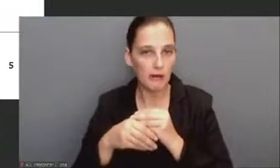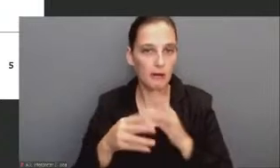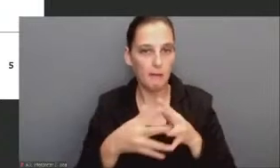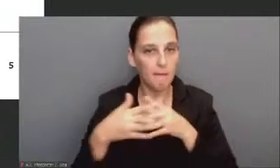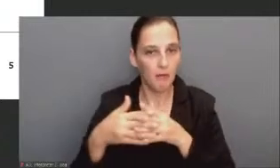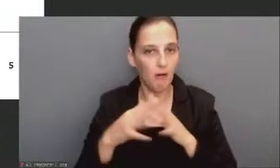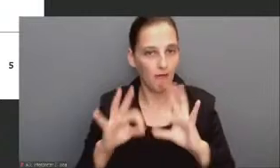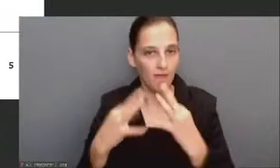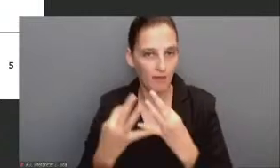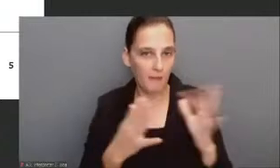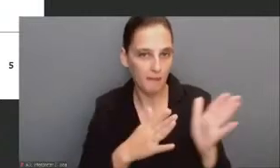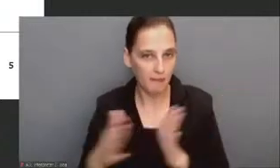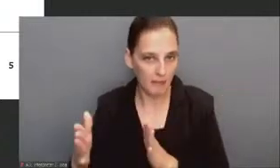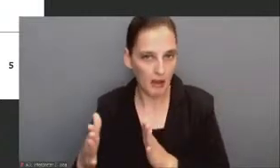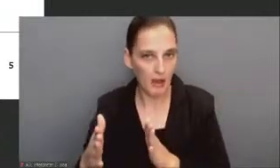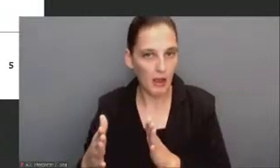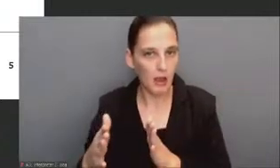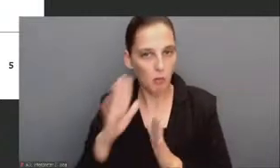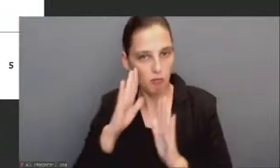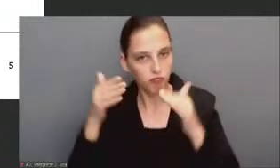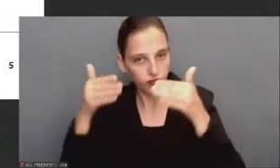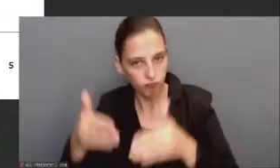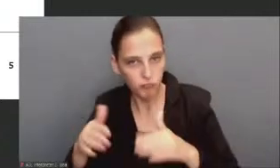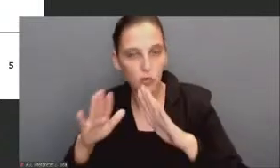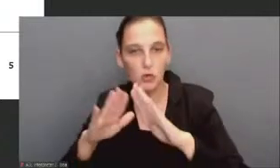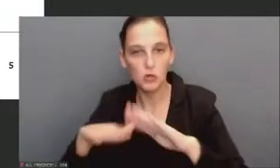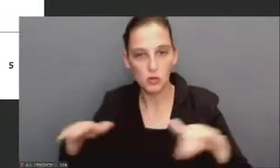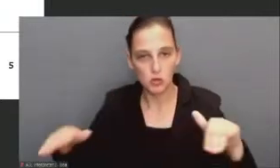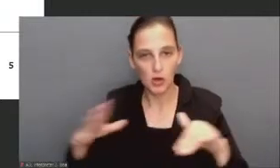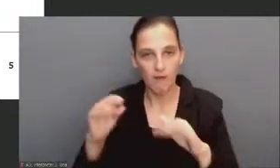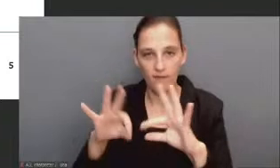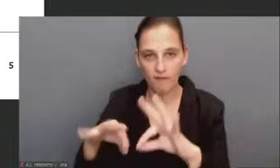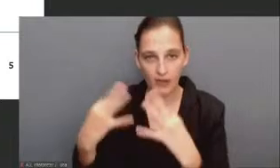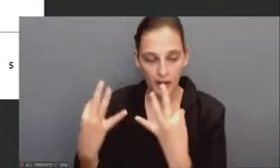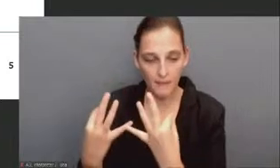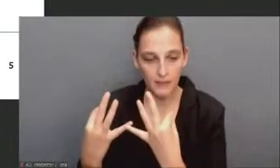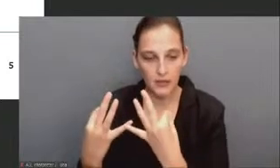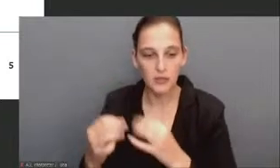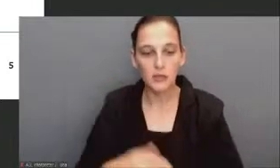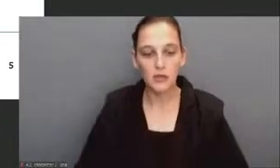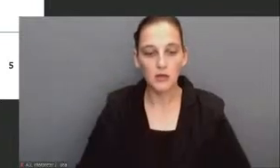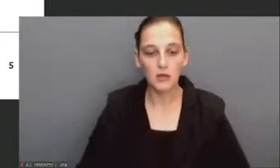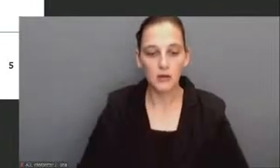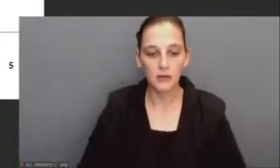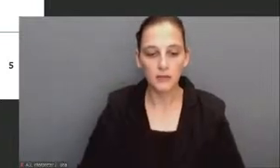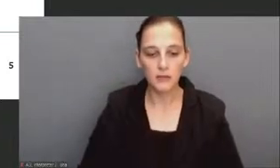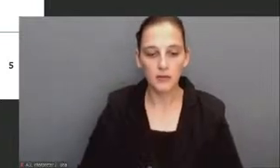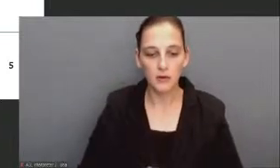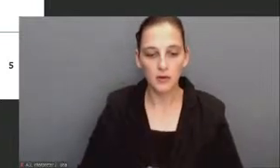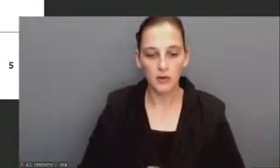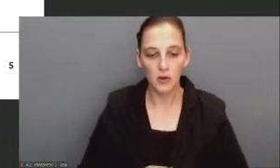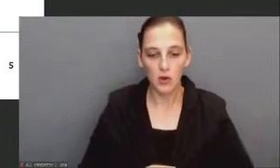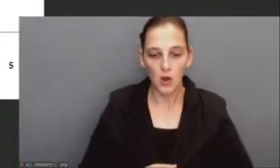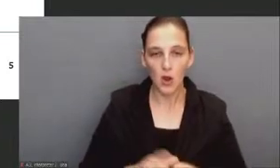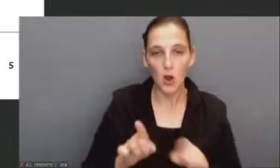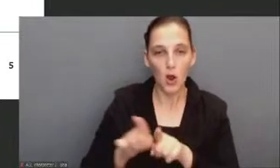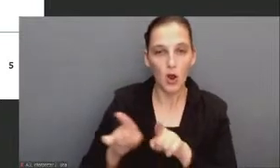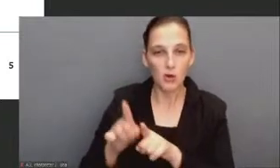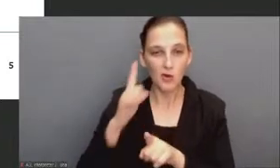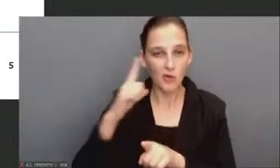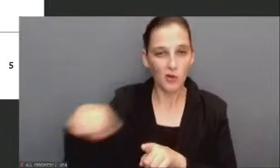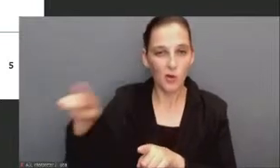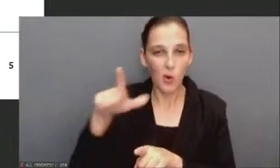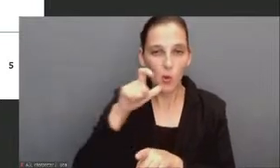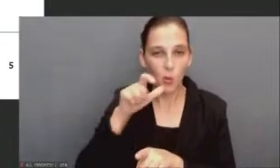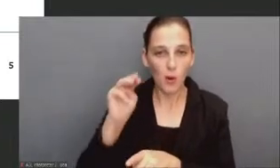also invests in children and families, as well as the minoritized, marginalized, and medically underserved